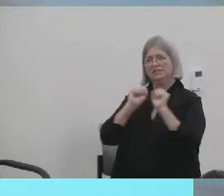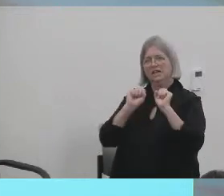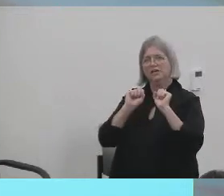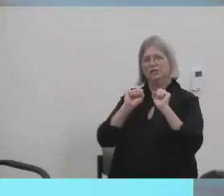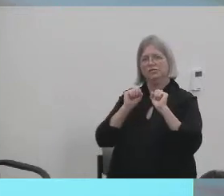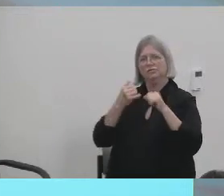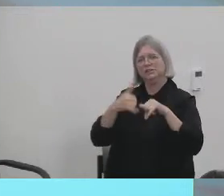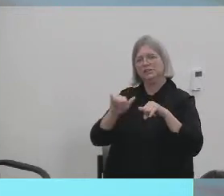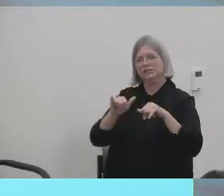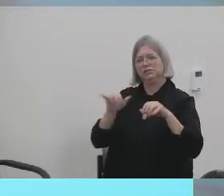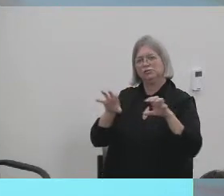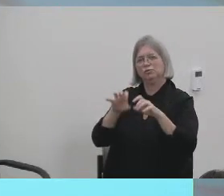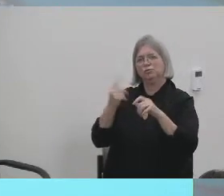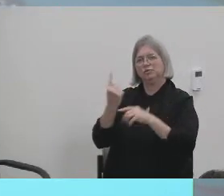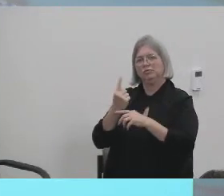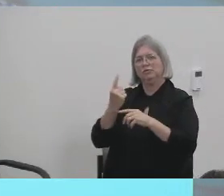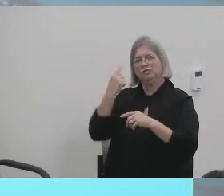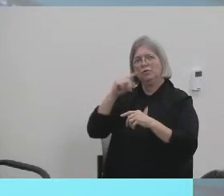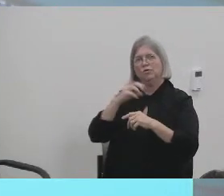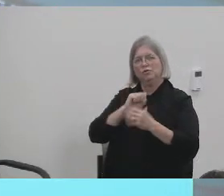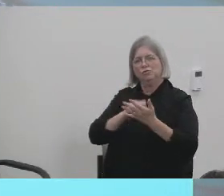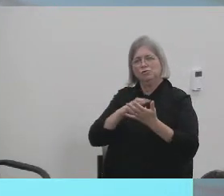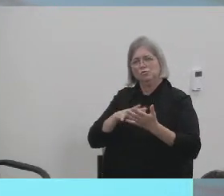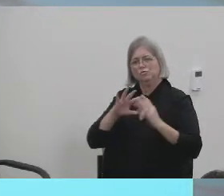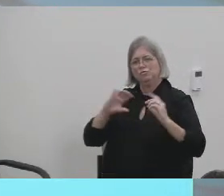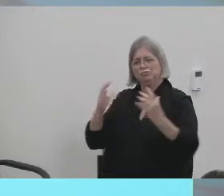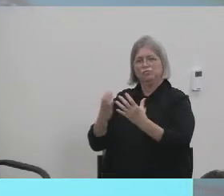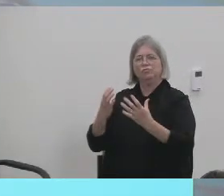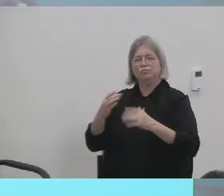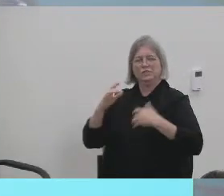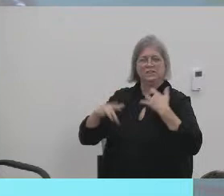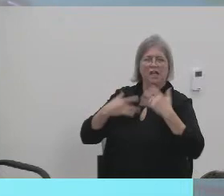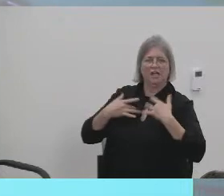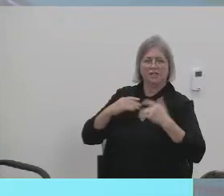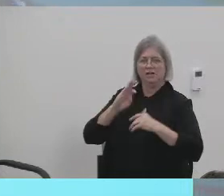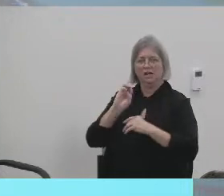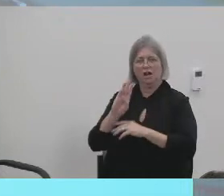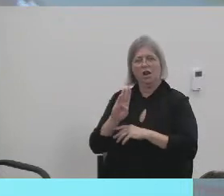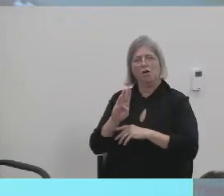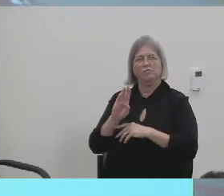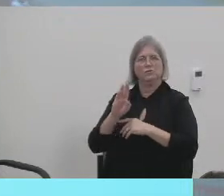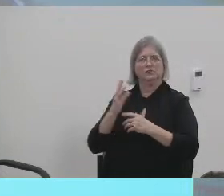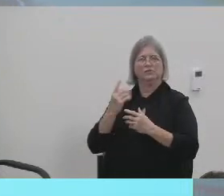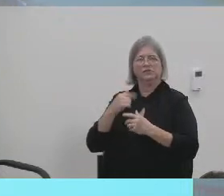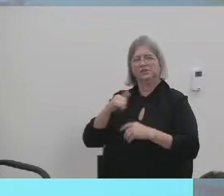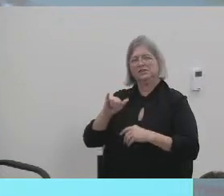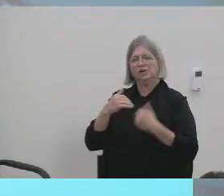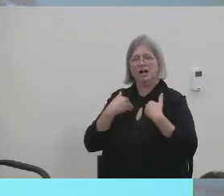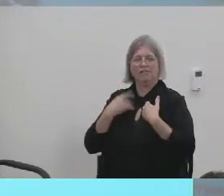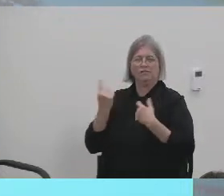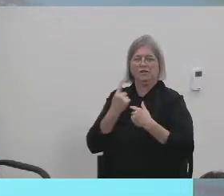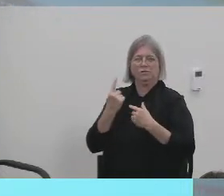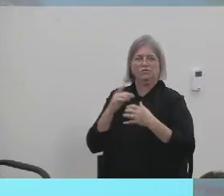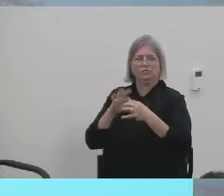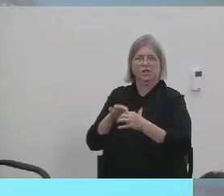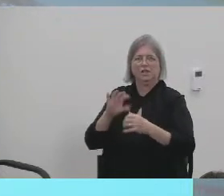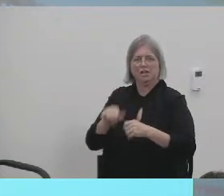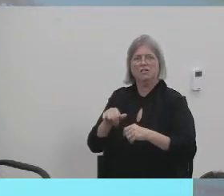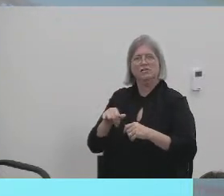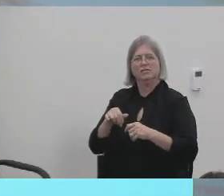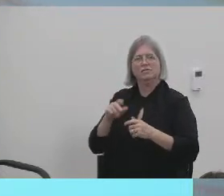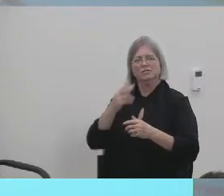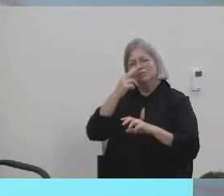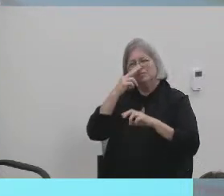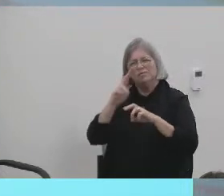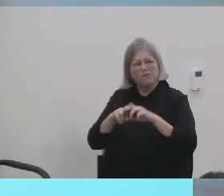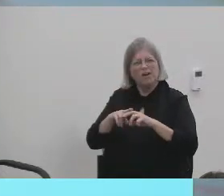but still do something for the student body to get excited for and have the clubs still have something like this, because I know it's a super fun